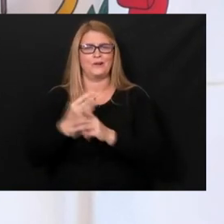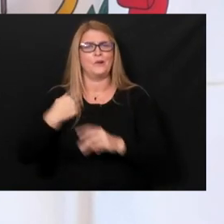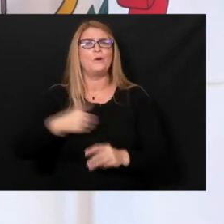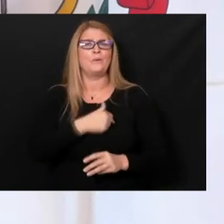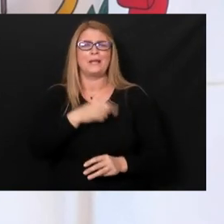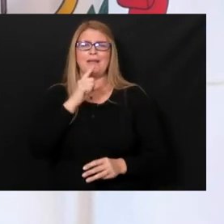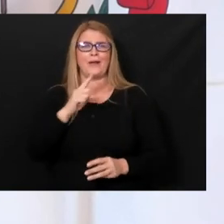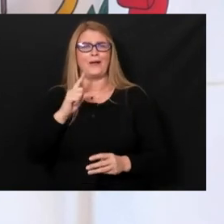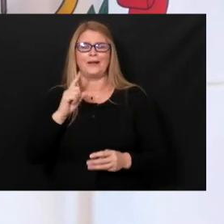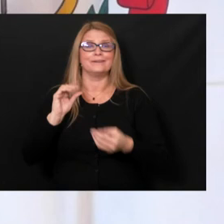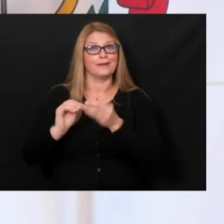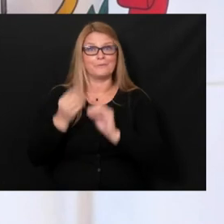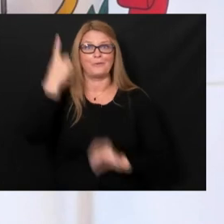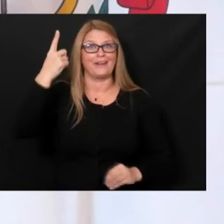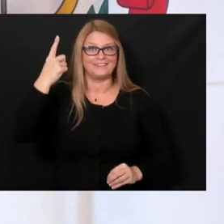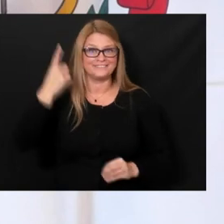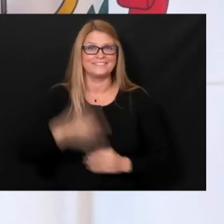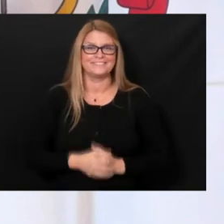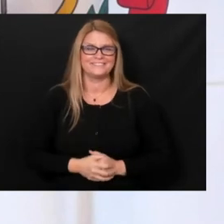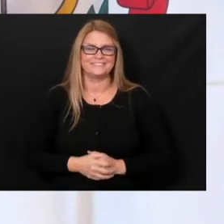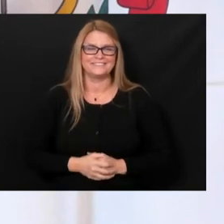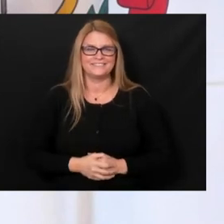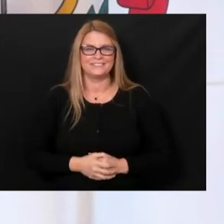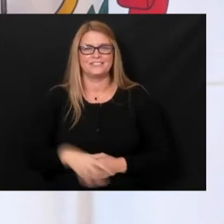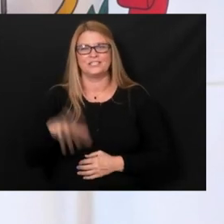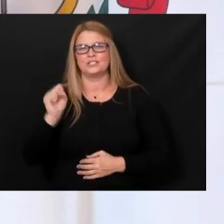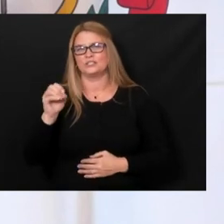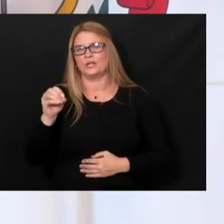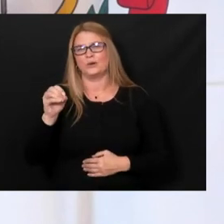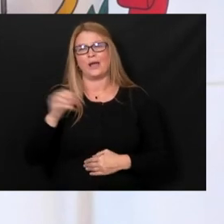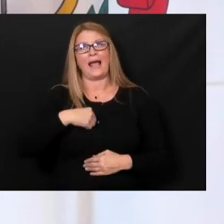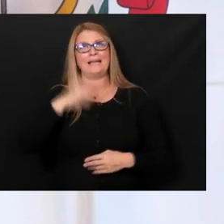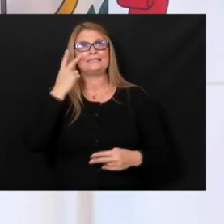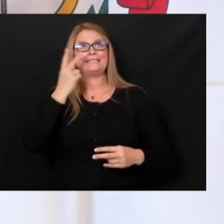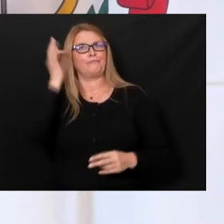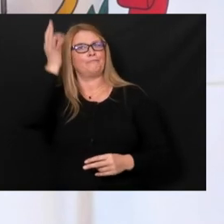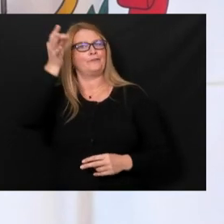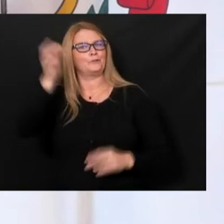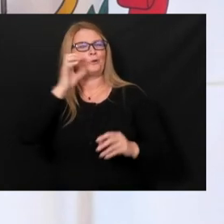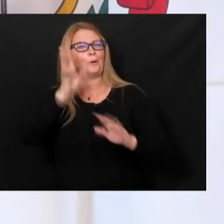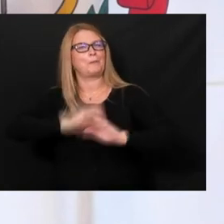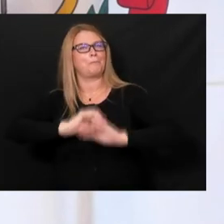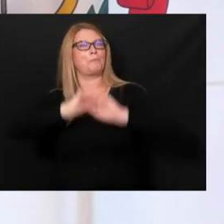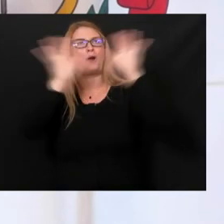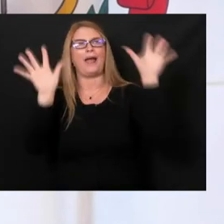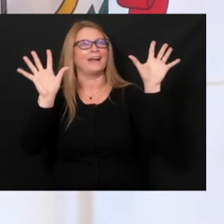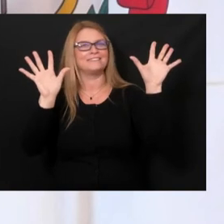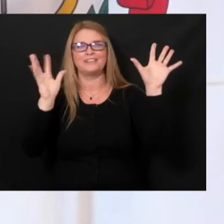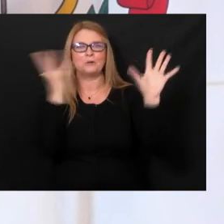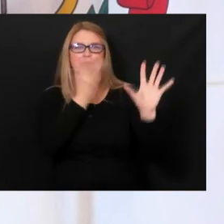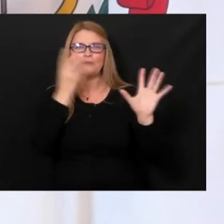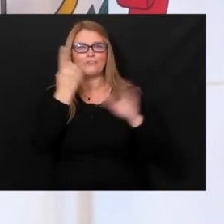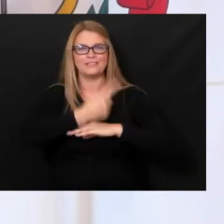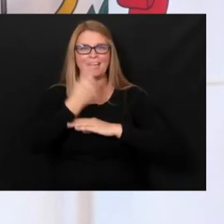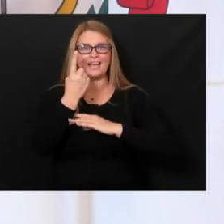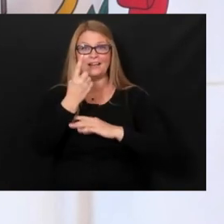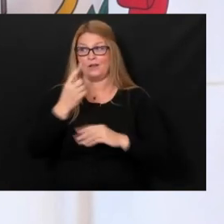we really are. And so, Paul, I think there's a real bright day ahead. I think there's a bright day ahead on